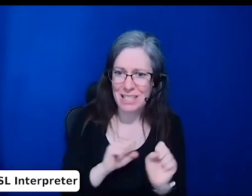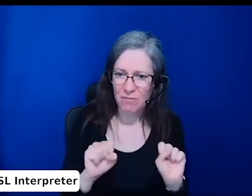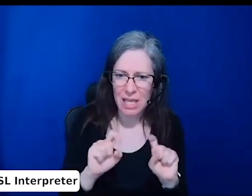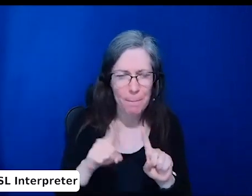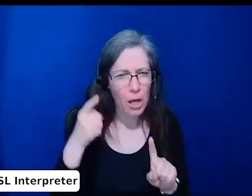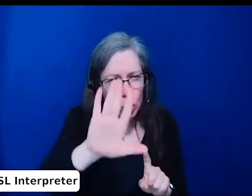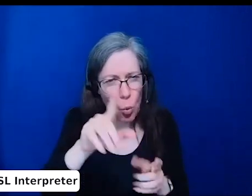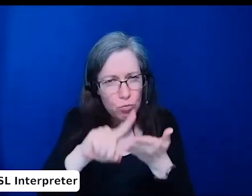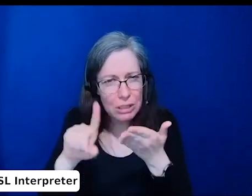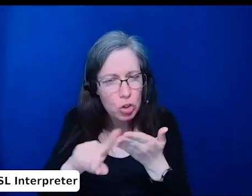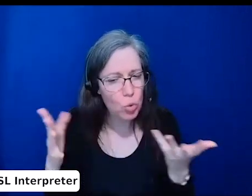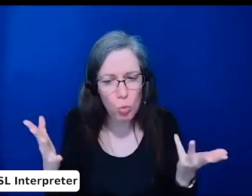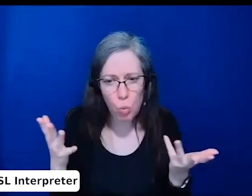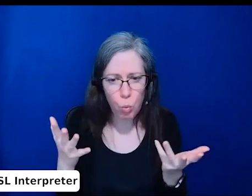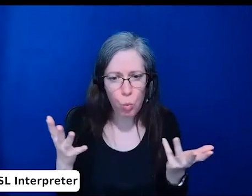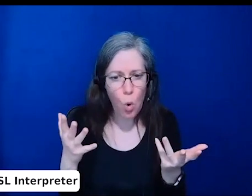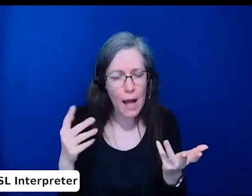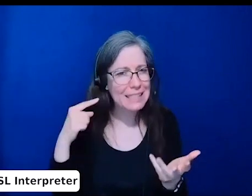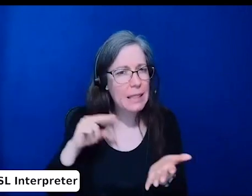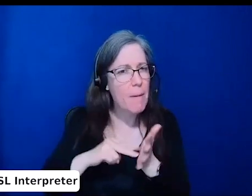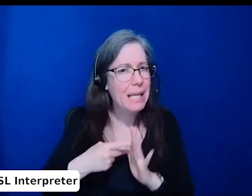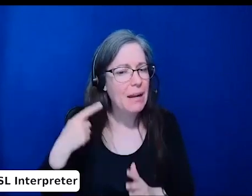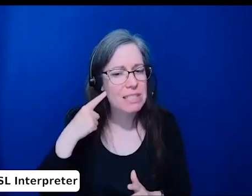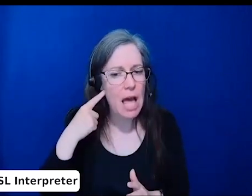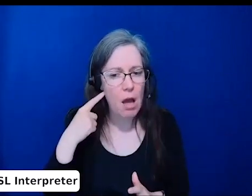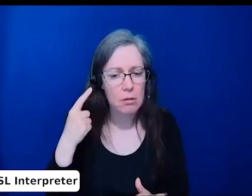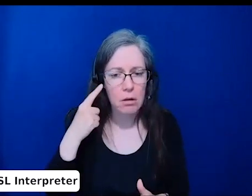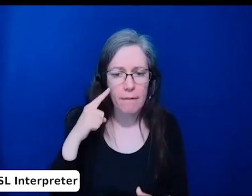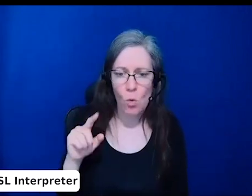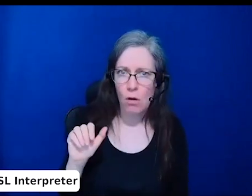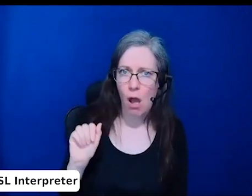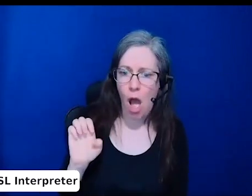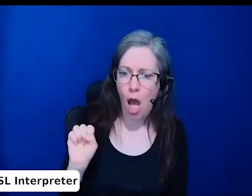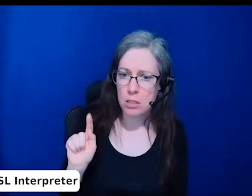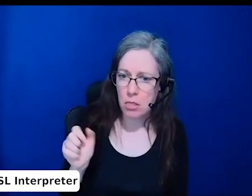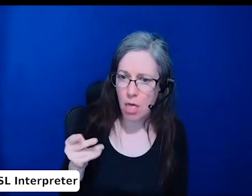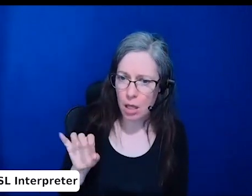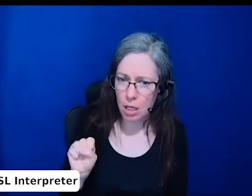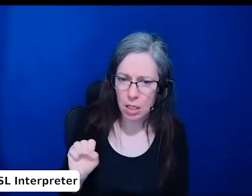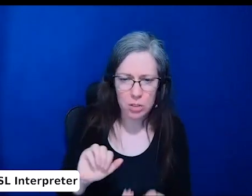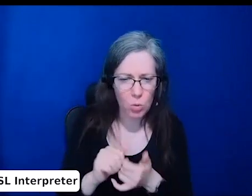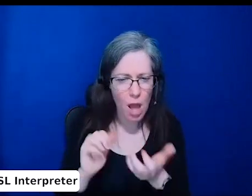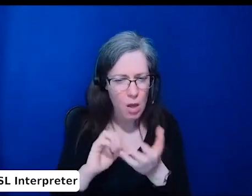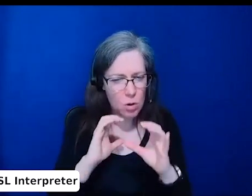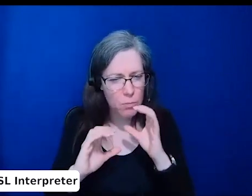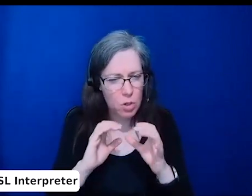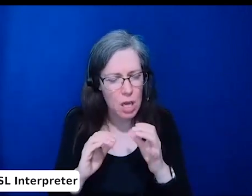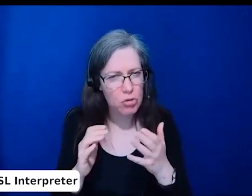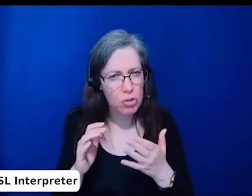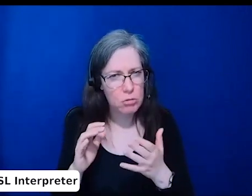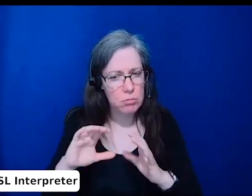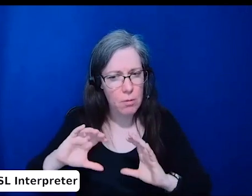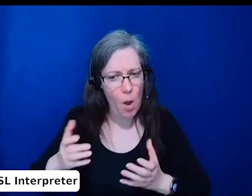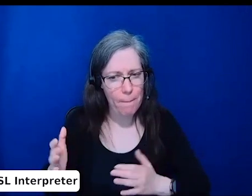it assigned for aesthetics? Or how does it communicate access across the population that is new to the sonification